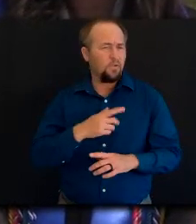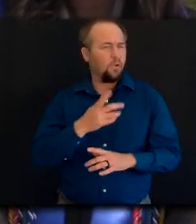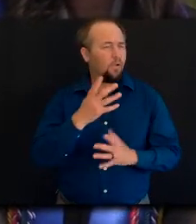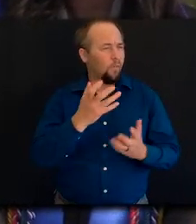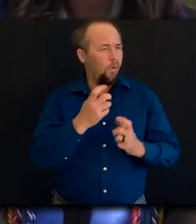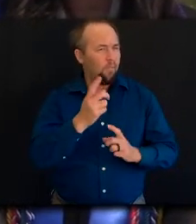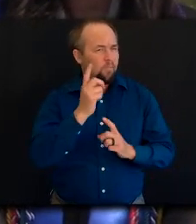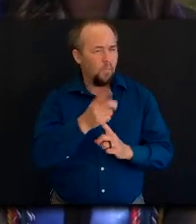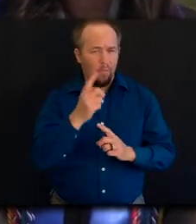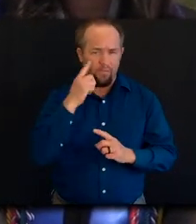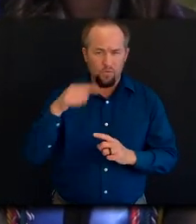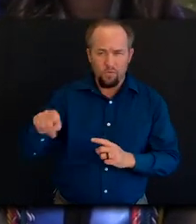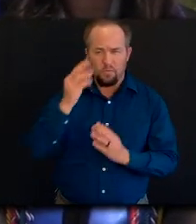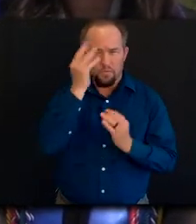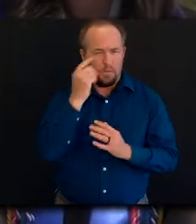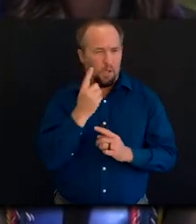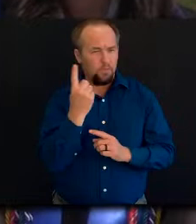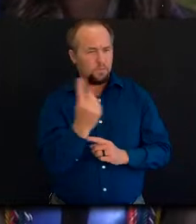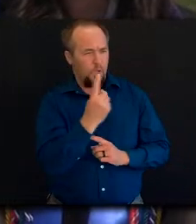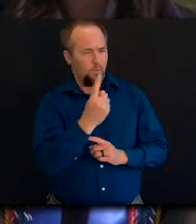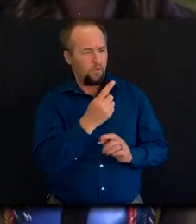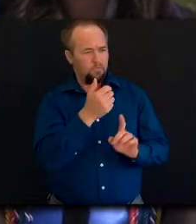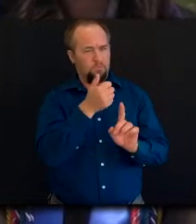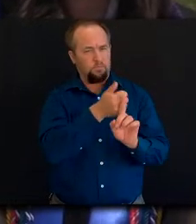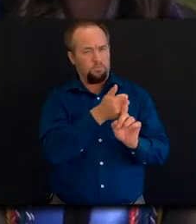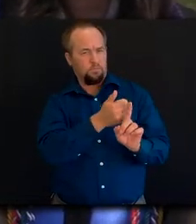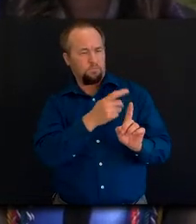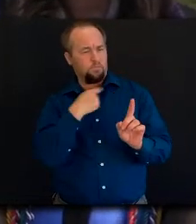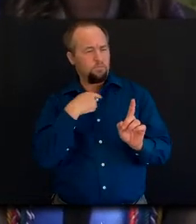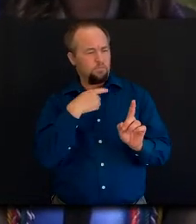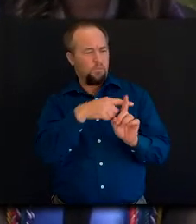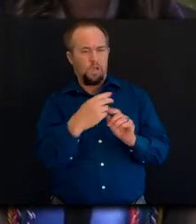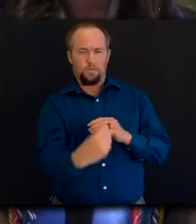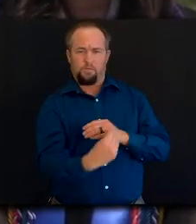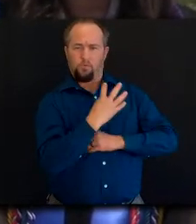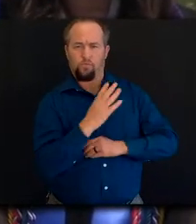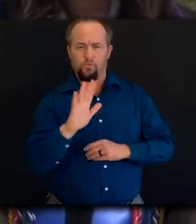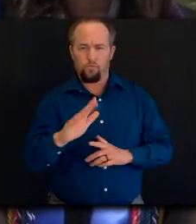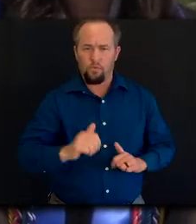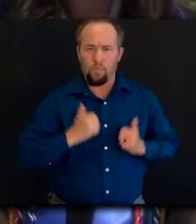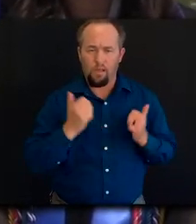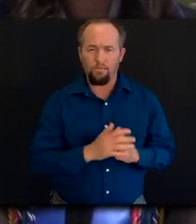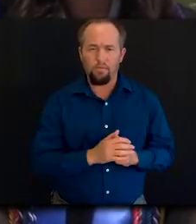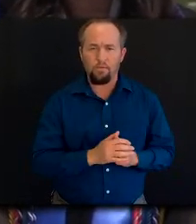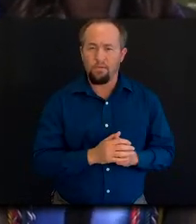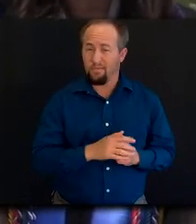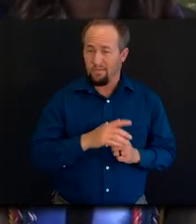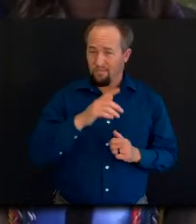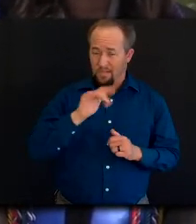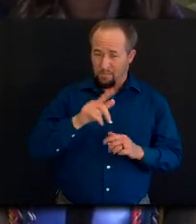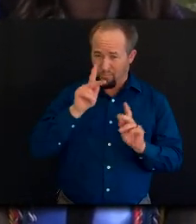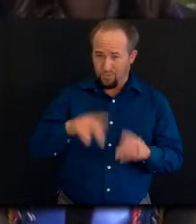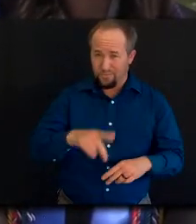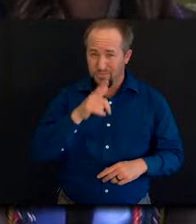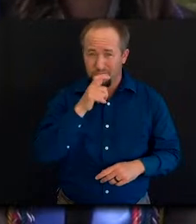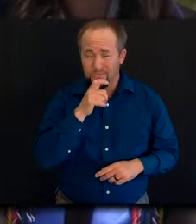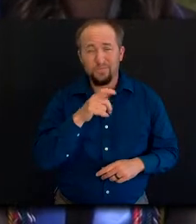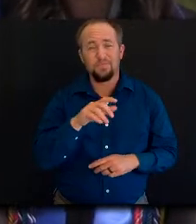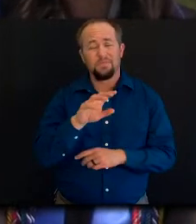to think about someone who has made a positive difference in all of our lives. That person is our beloved receptionist, Miss